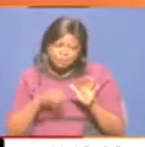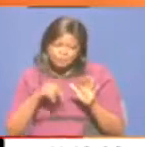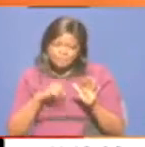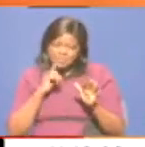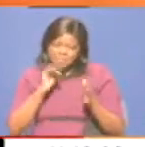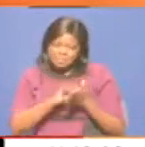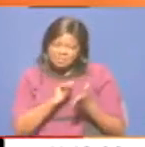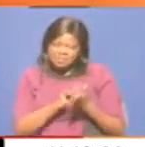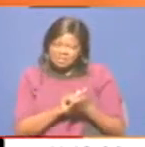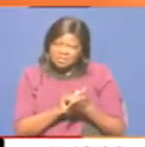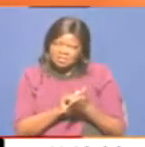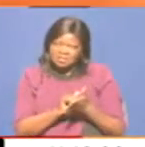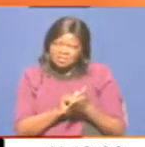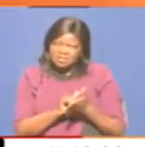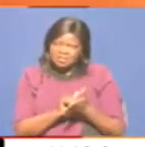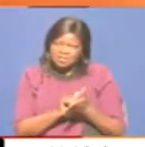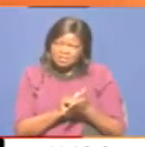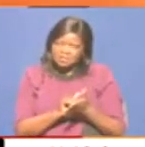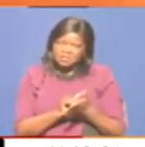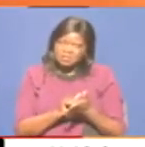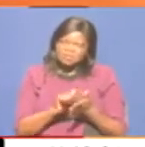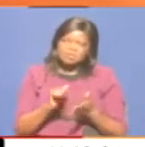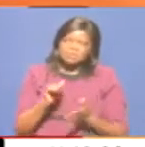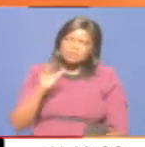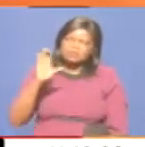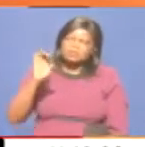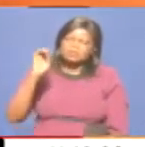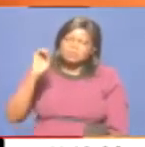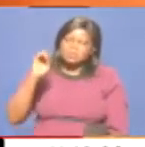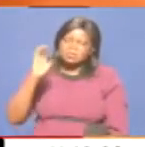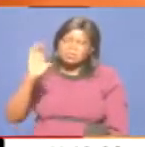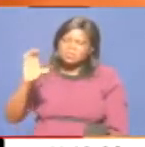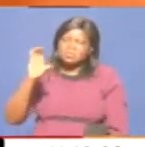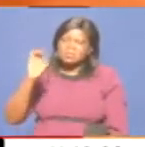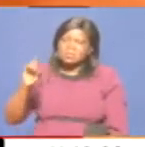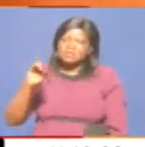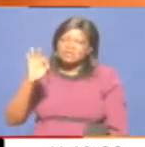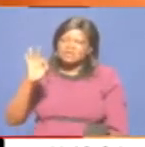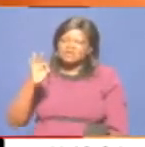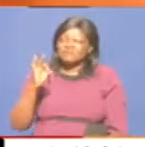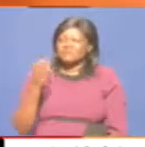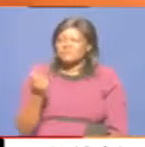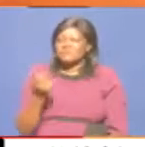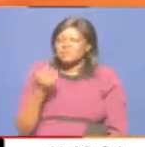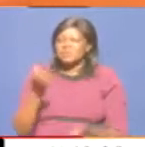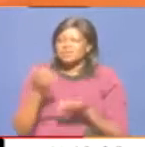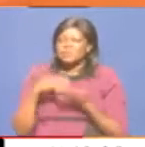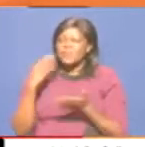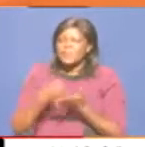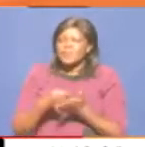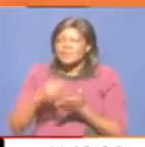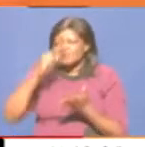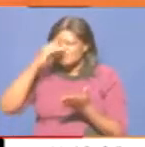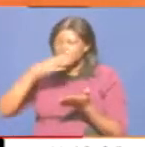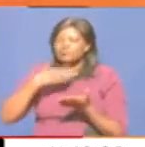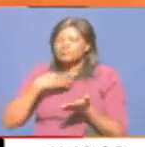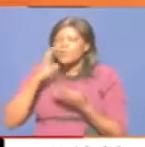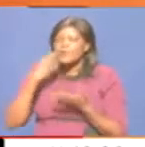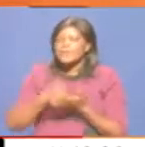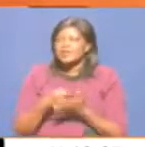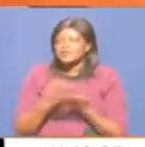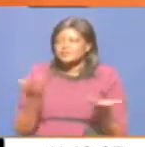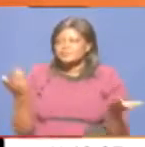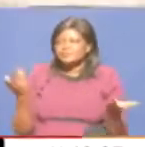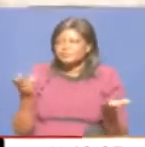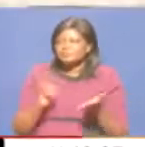the NGCDF is quite small. They need more money. Now yeah. these governors, they want more money. Yes. And yeah. all that is going to end